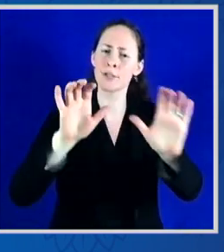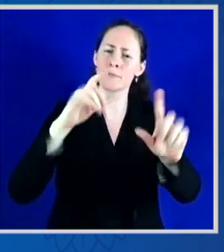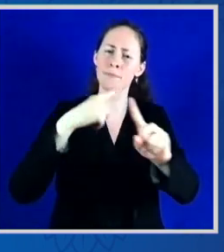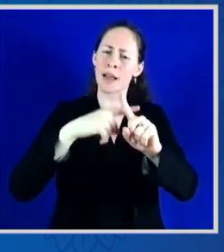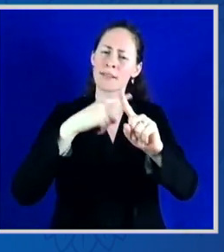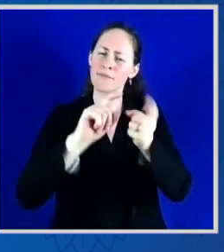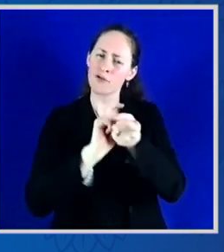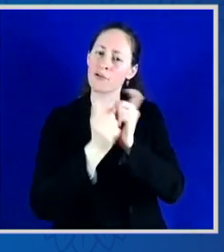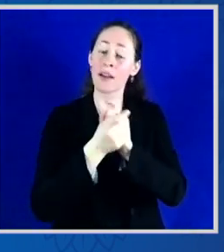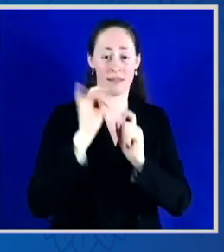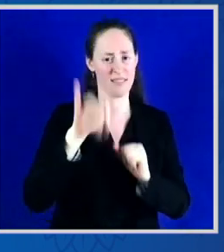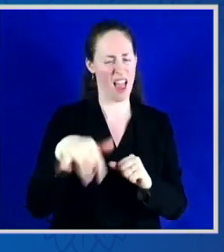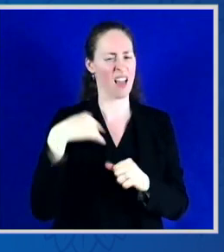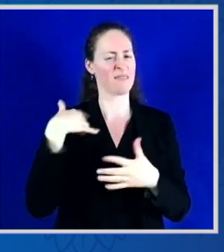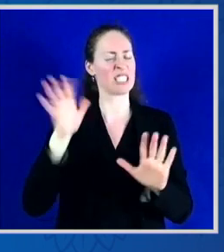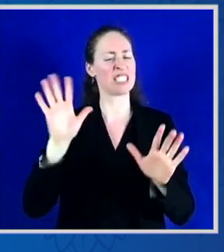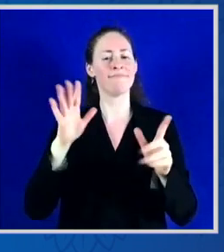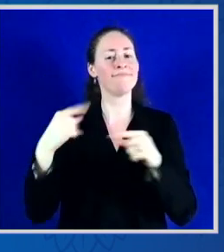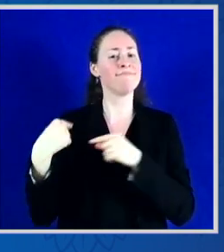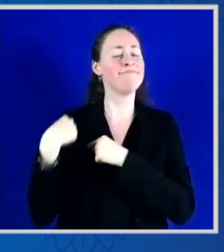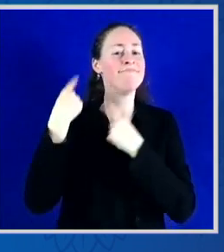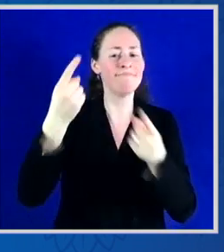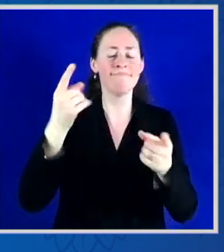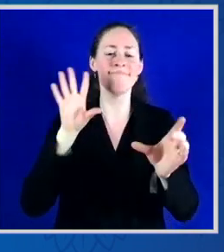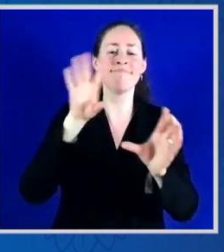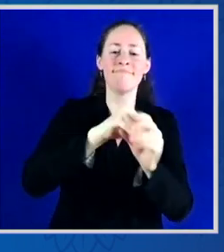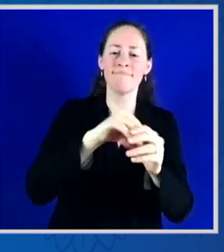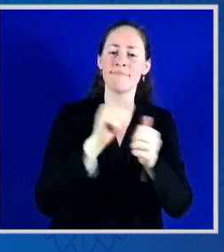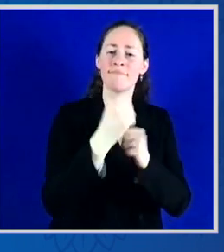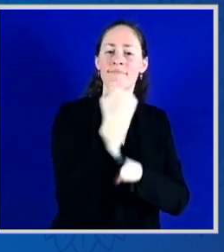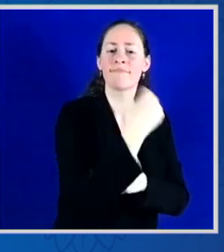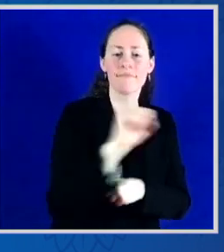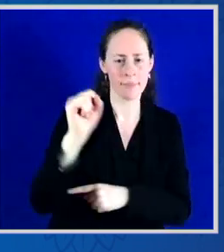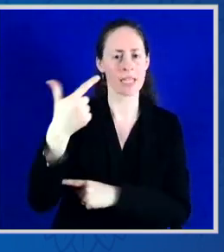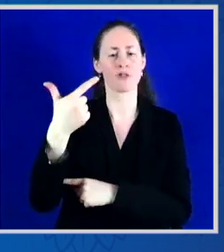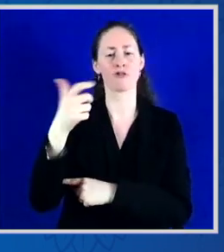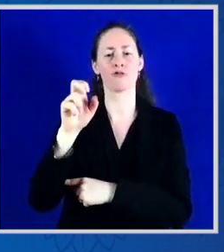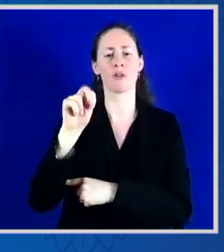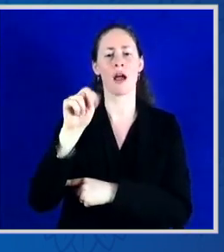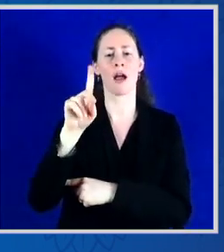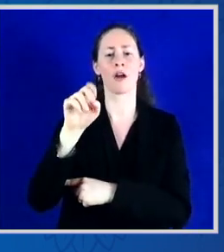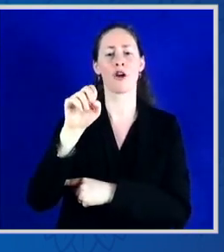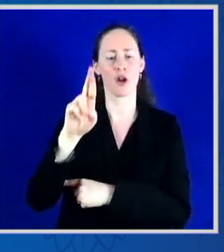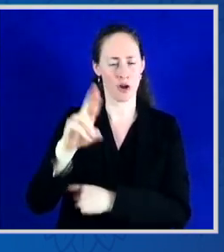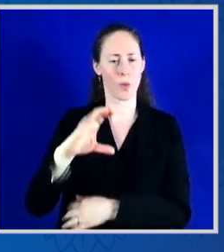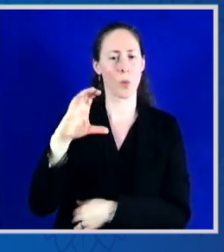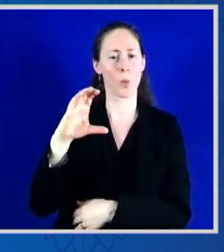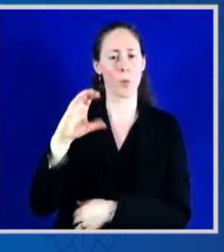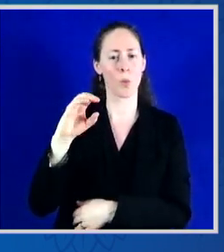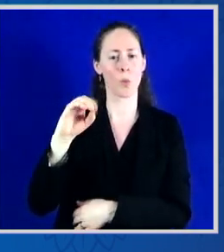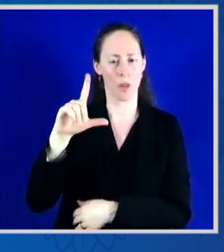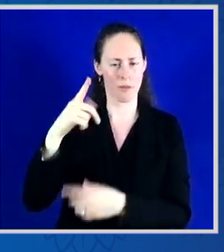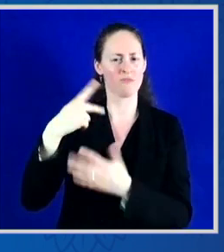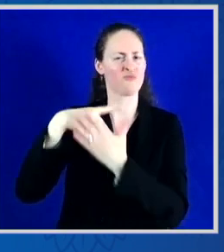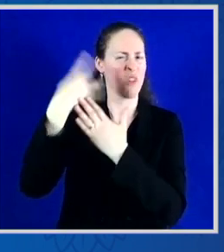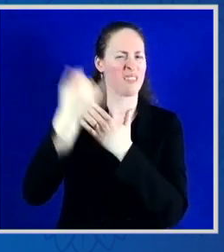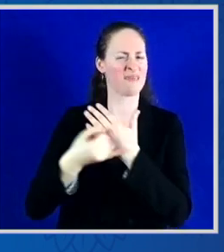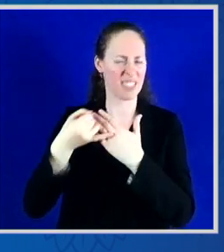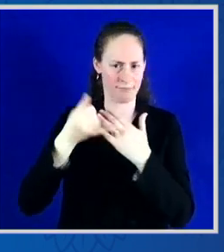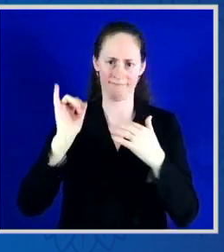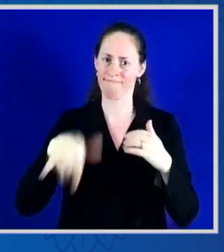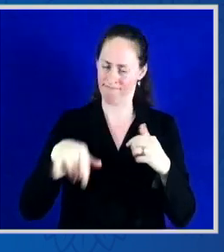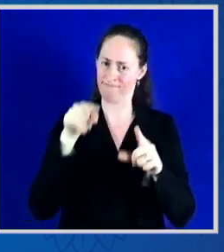part of a movement called the Gender Cool Project. Gender Cool has a super simple mission: help replace opinions with